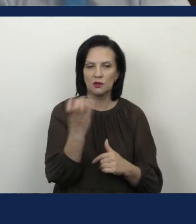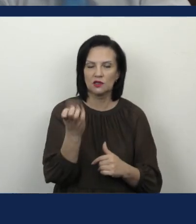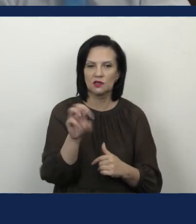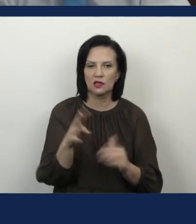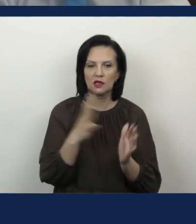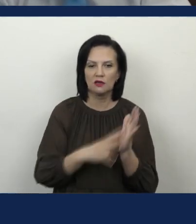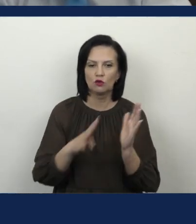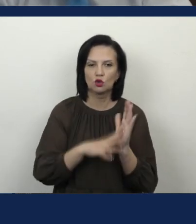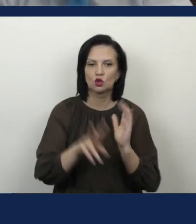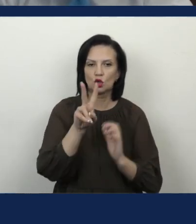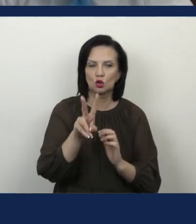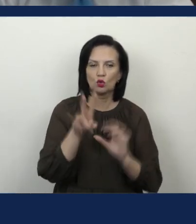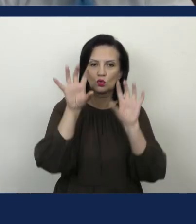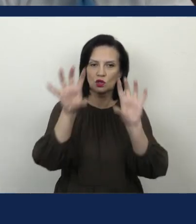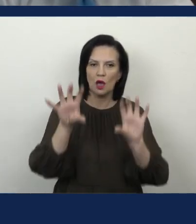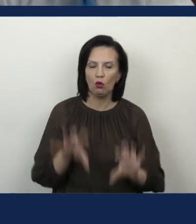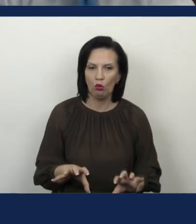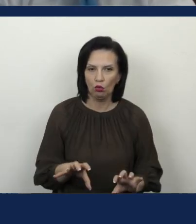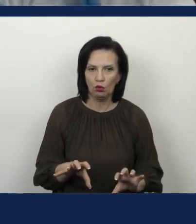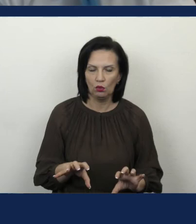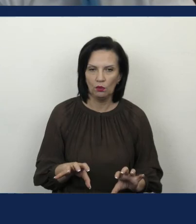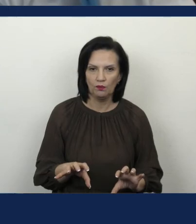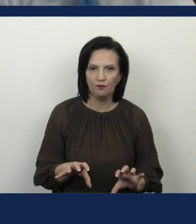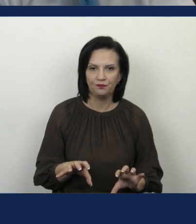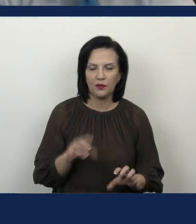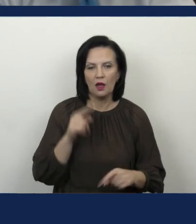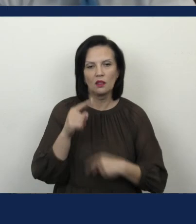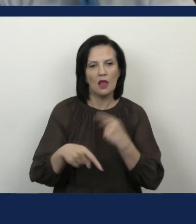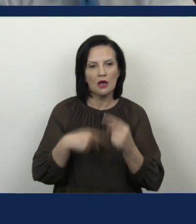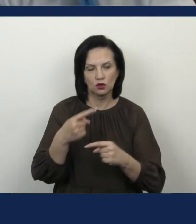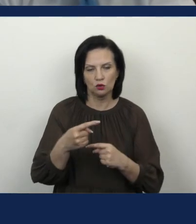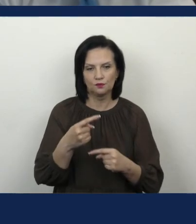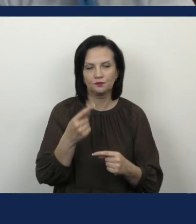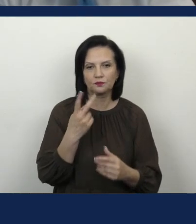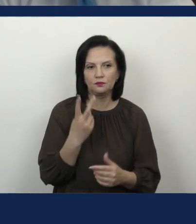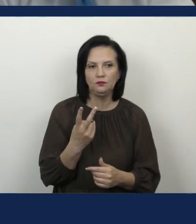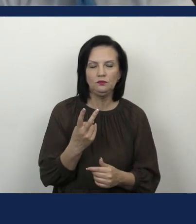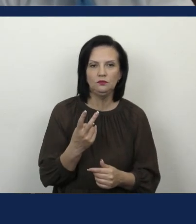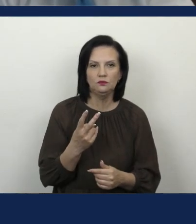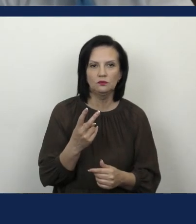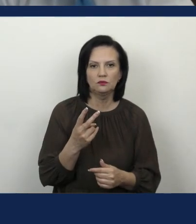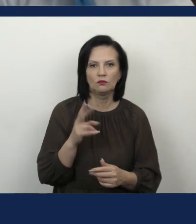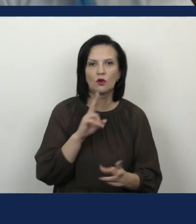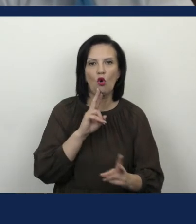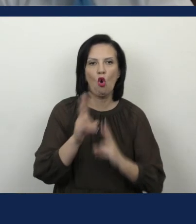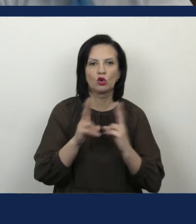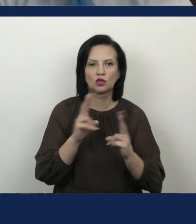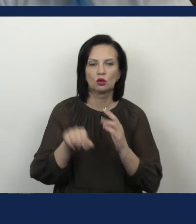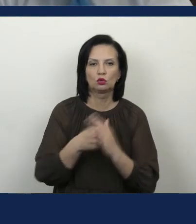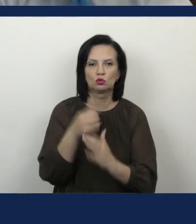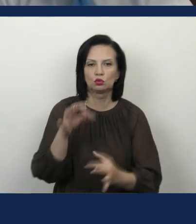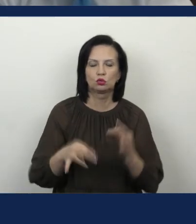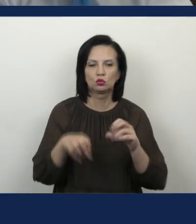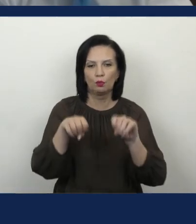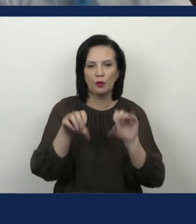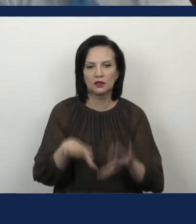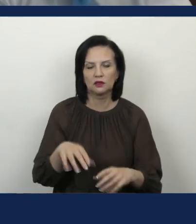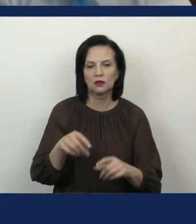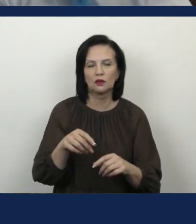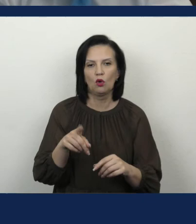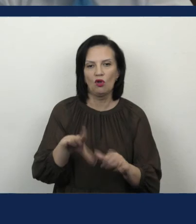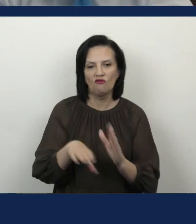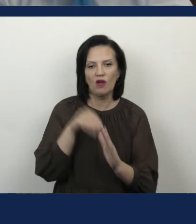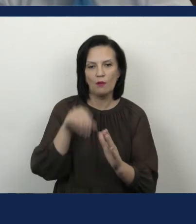the circumstances that are listed in Article 92, Part 1 of the law. Appealing